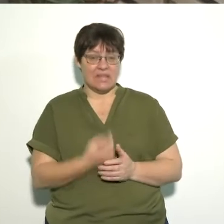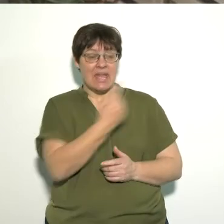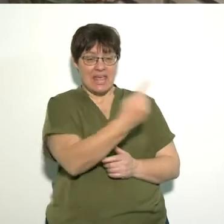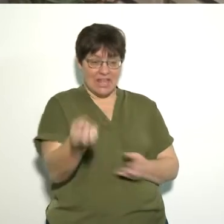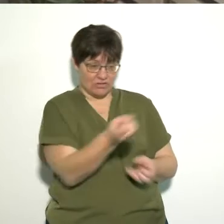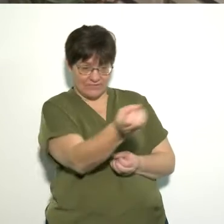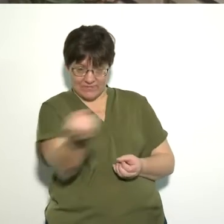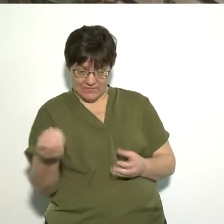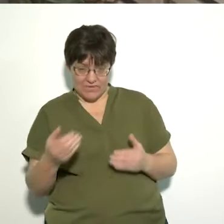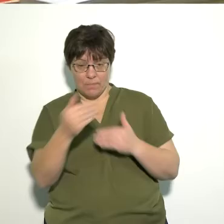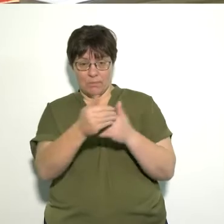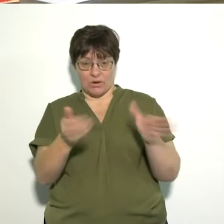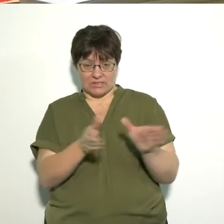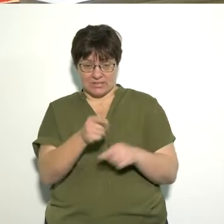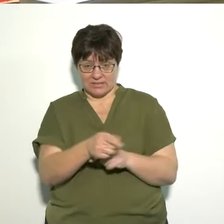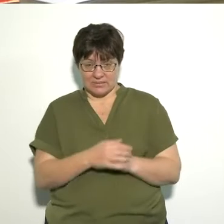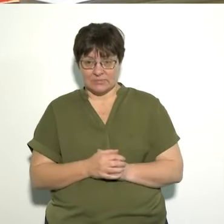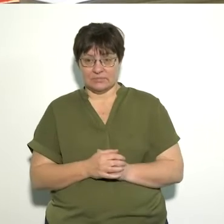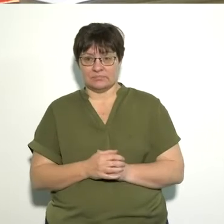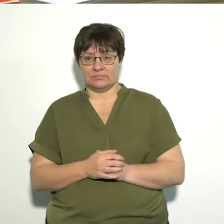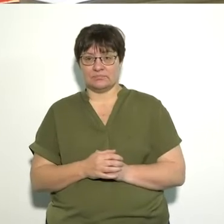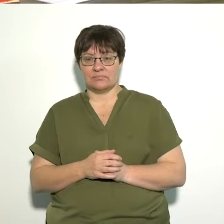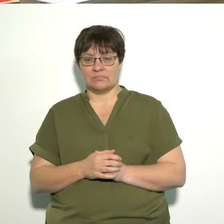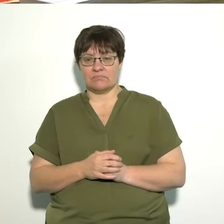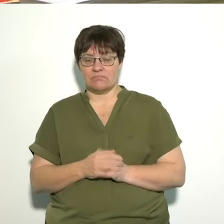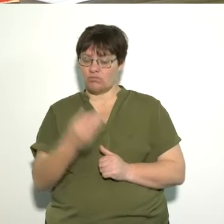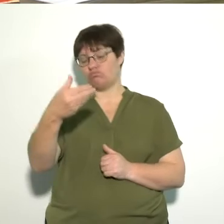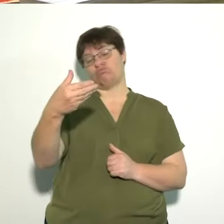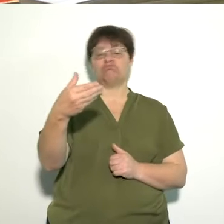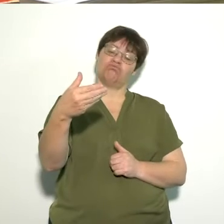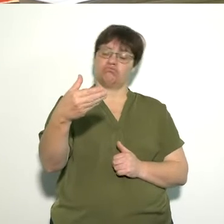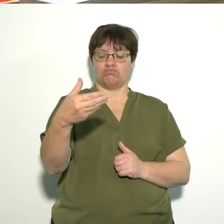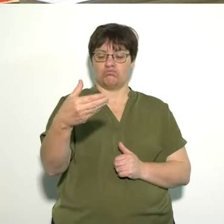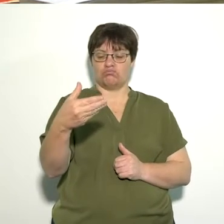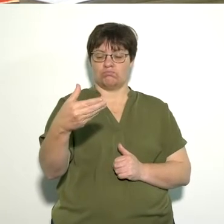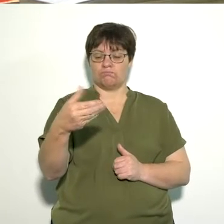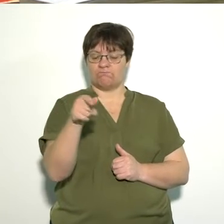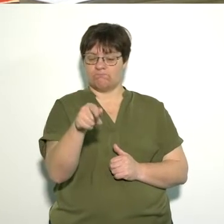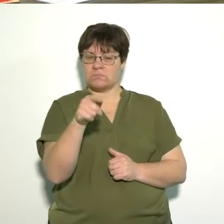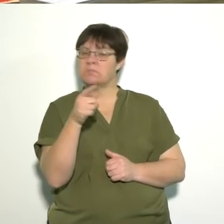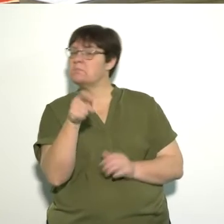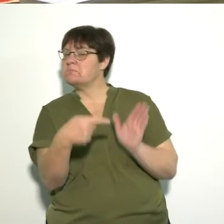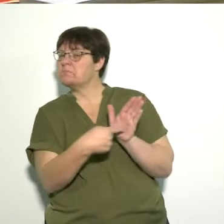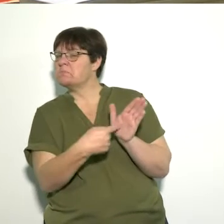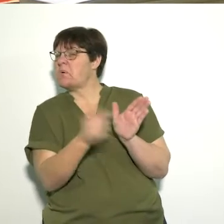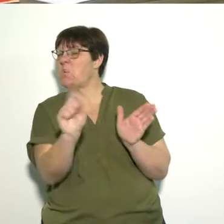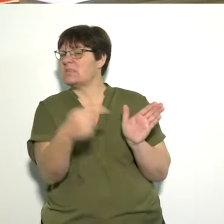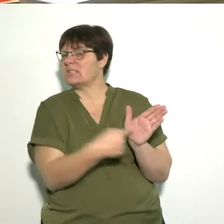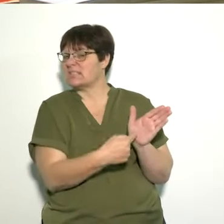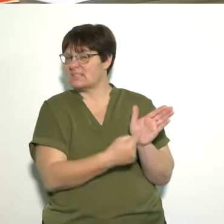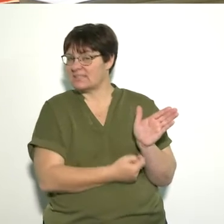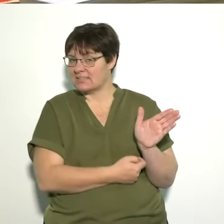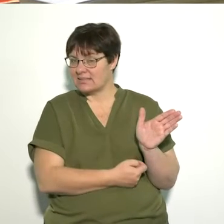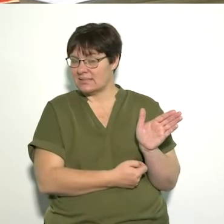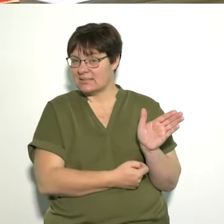each child a box, like this, and they can have a look at their box and see, can they tell you what number is on the